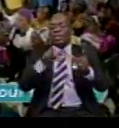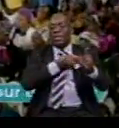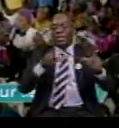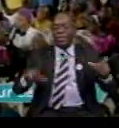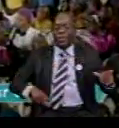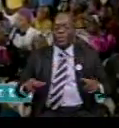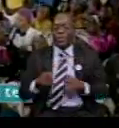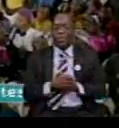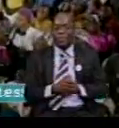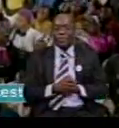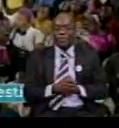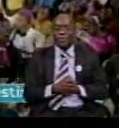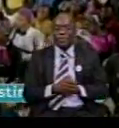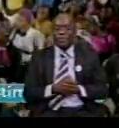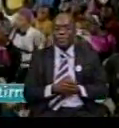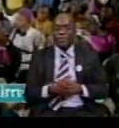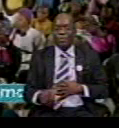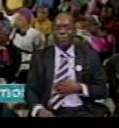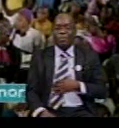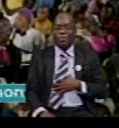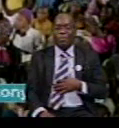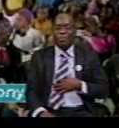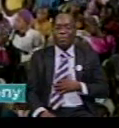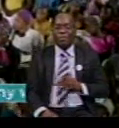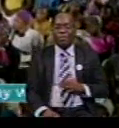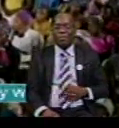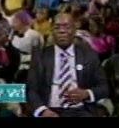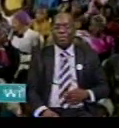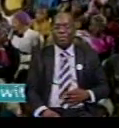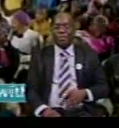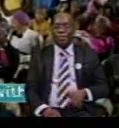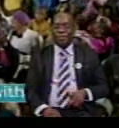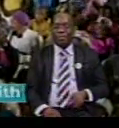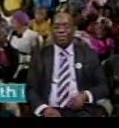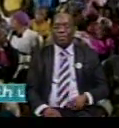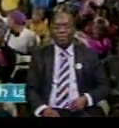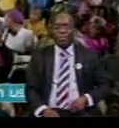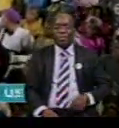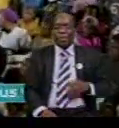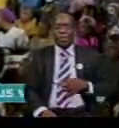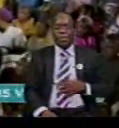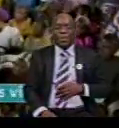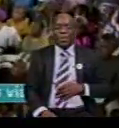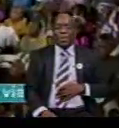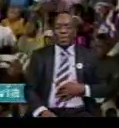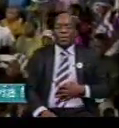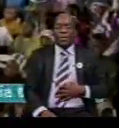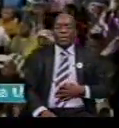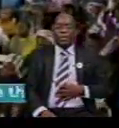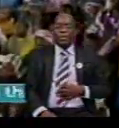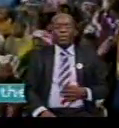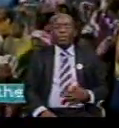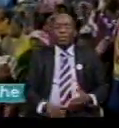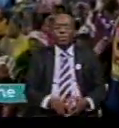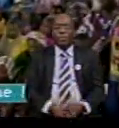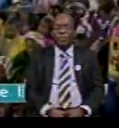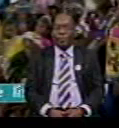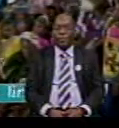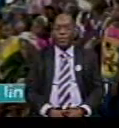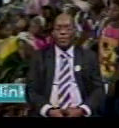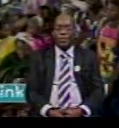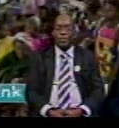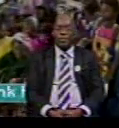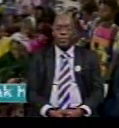Praise the Lord. Mama testified to the goodness of God. Since year 2016,